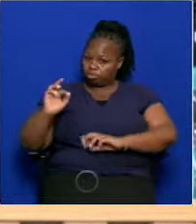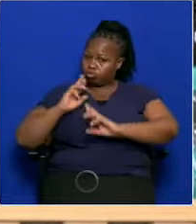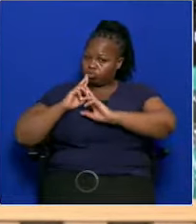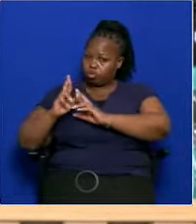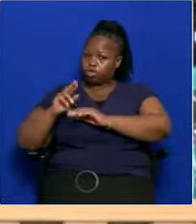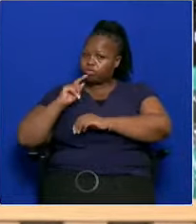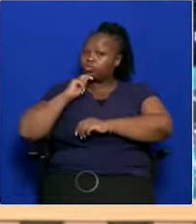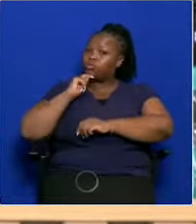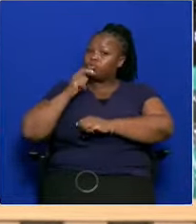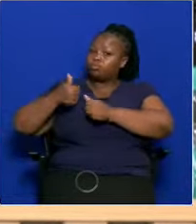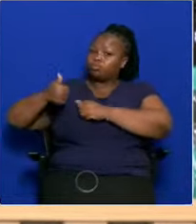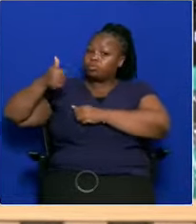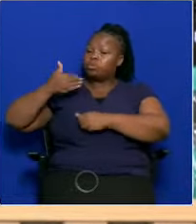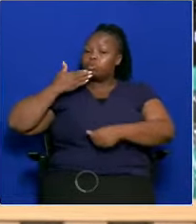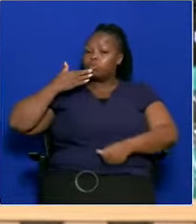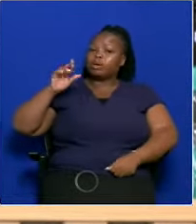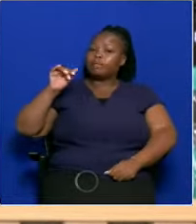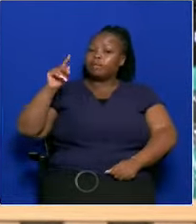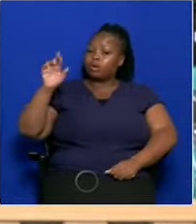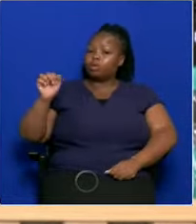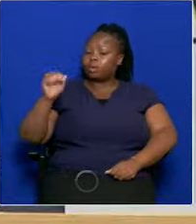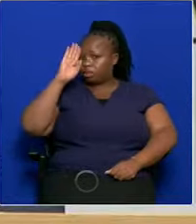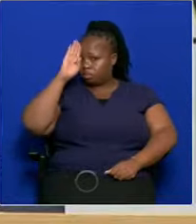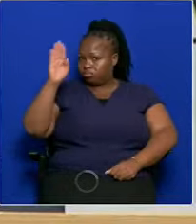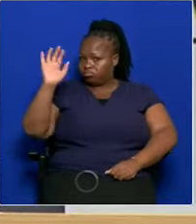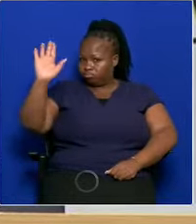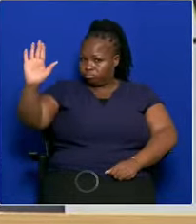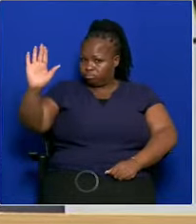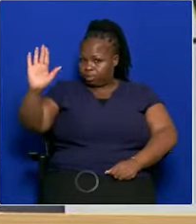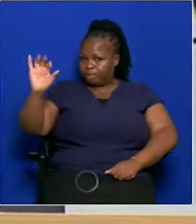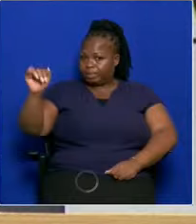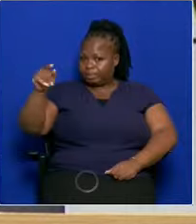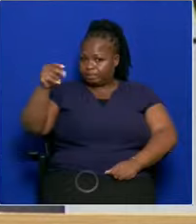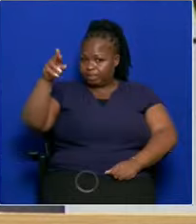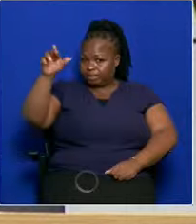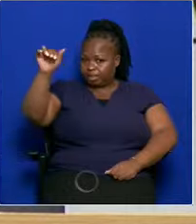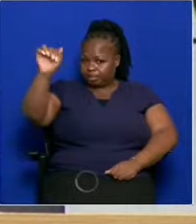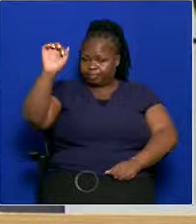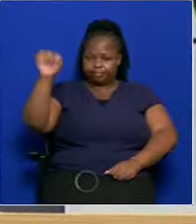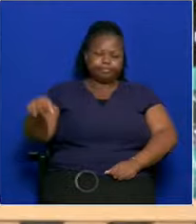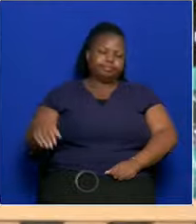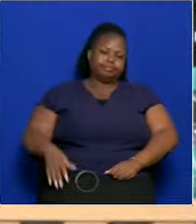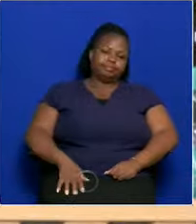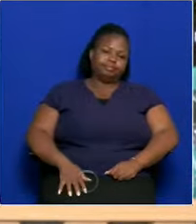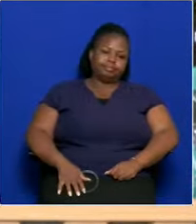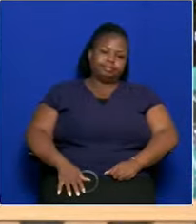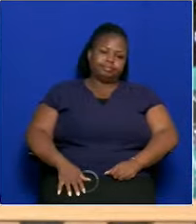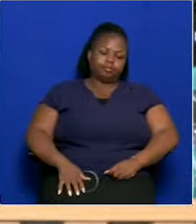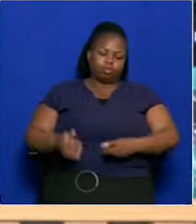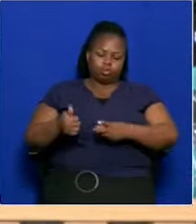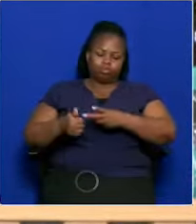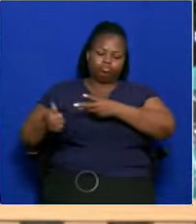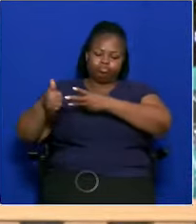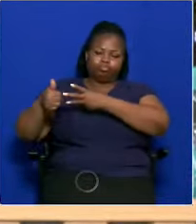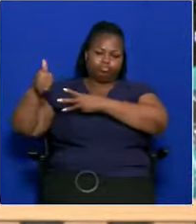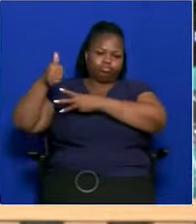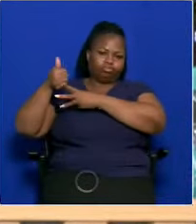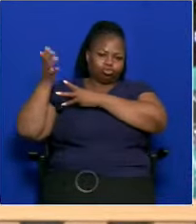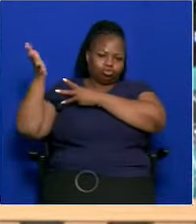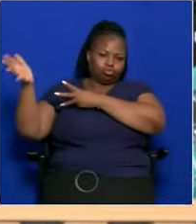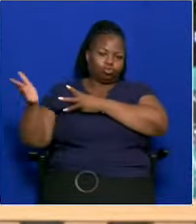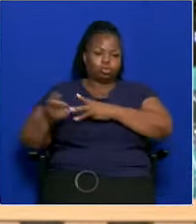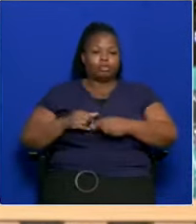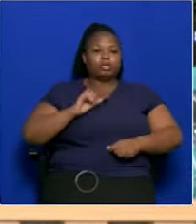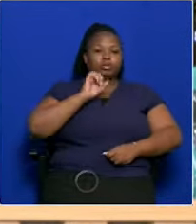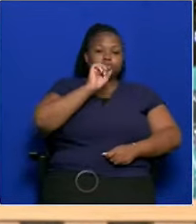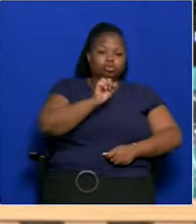Brigadier Ramangwa and Yes. then General Sibia. Yes. And then your reporting line would be